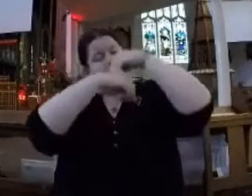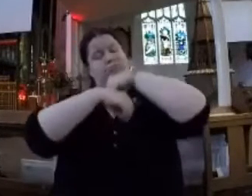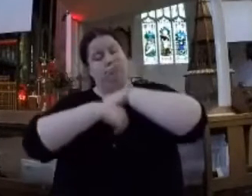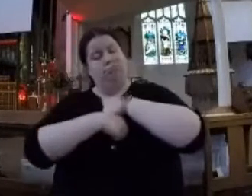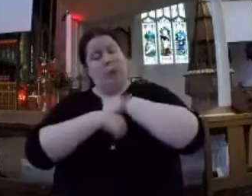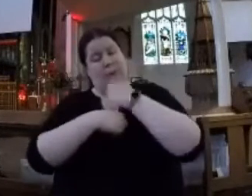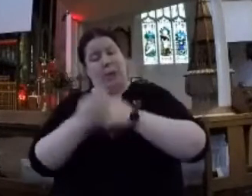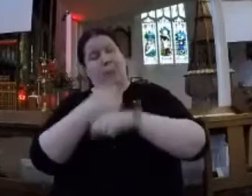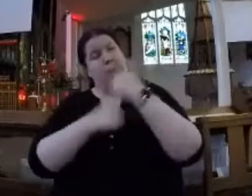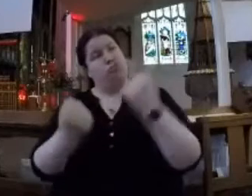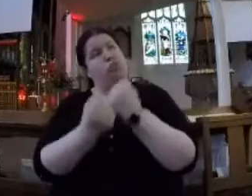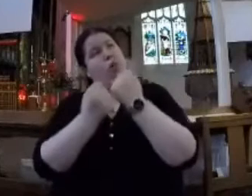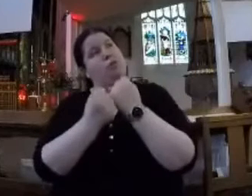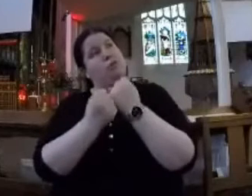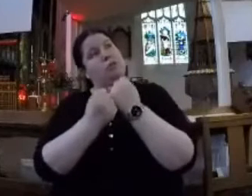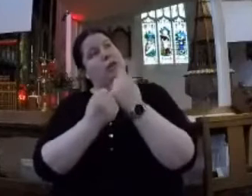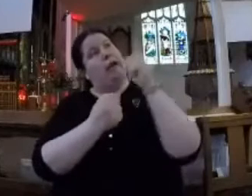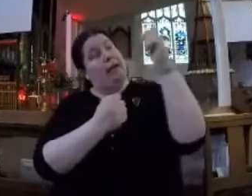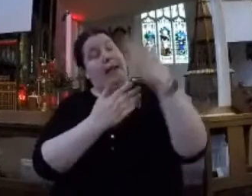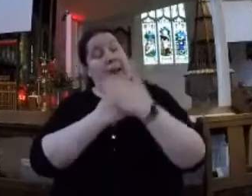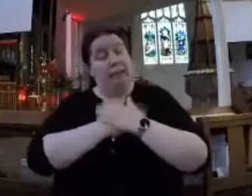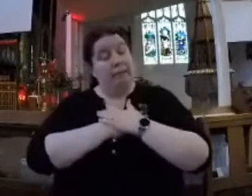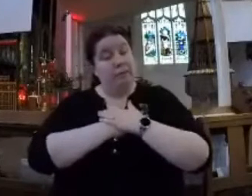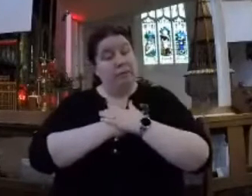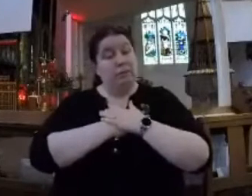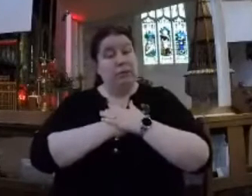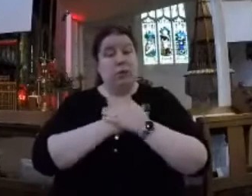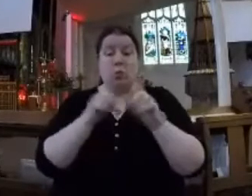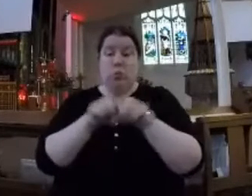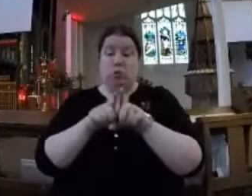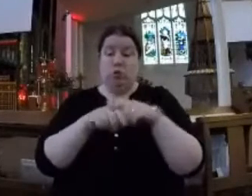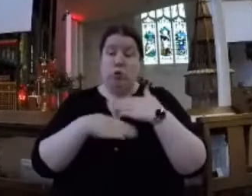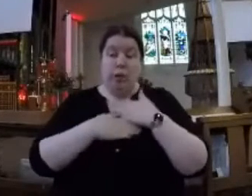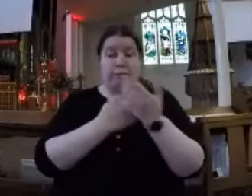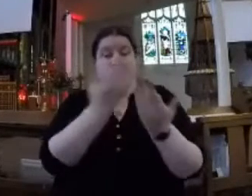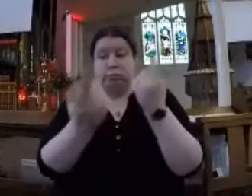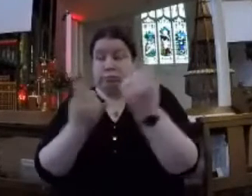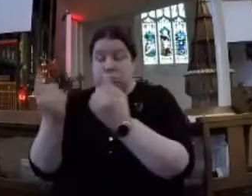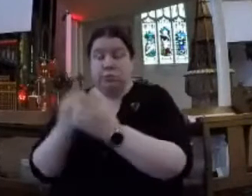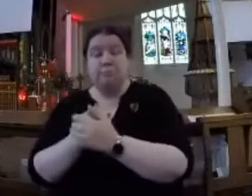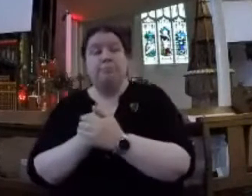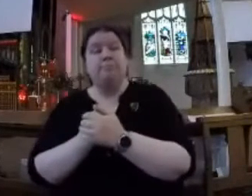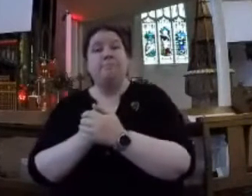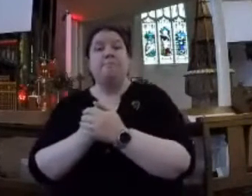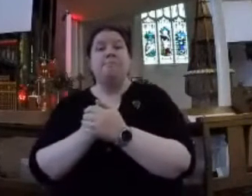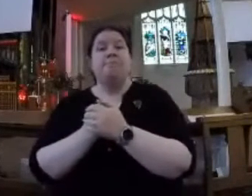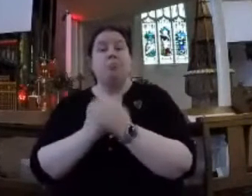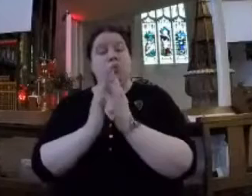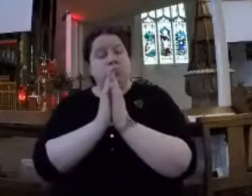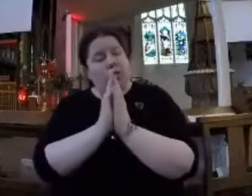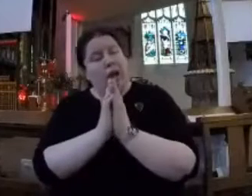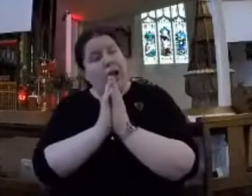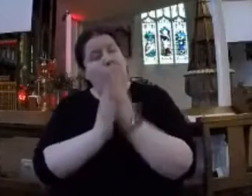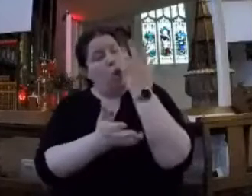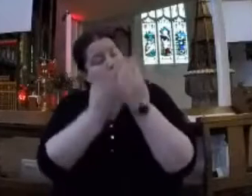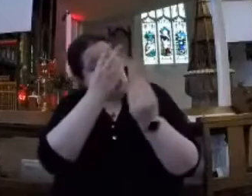as he has loved us. We receive, we absorb, we read about, we meditate on,